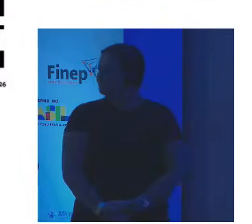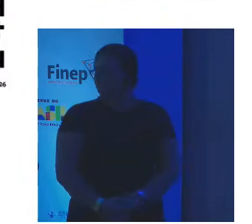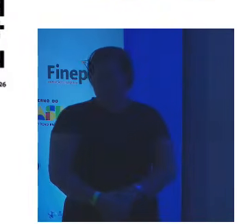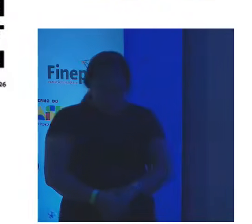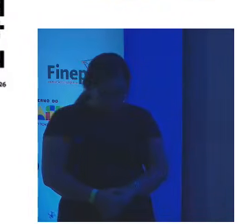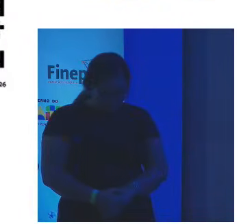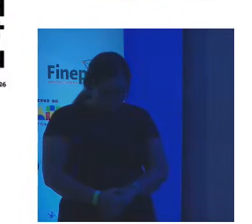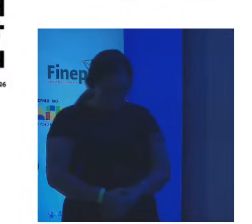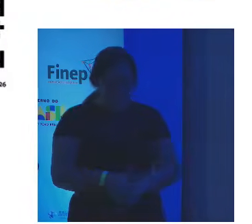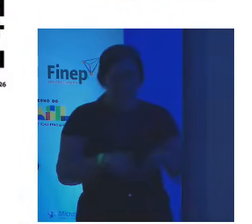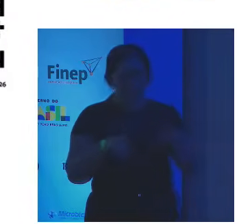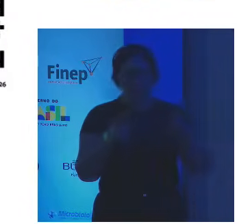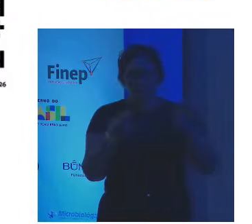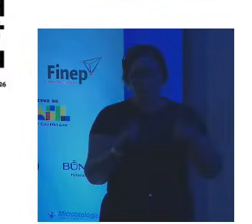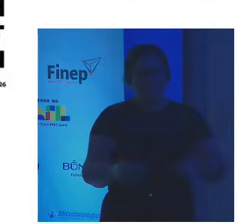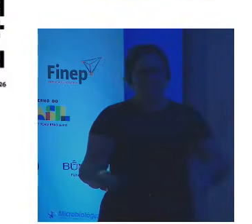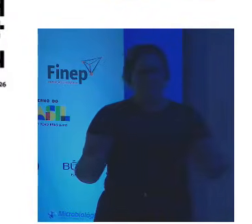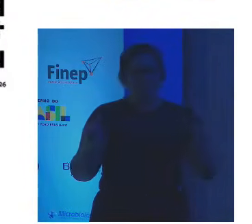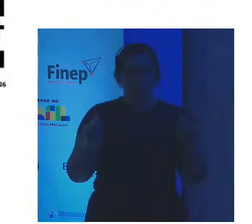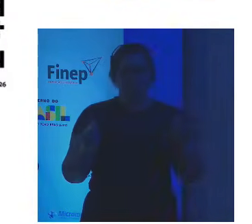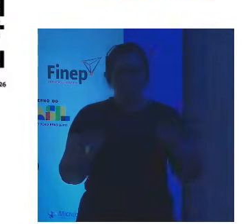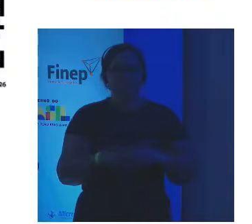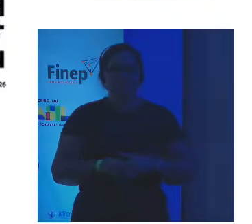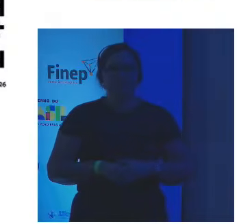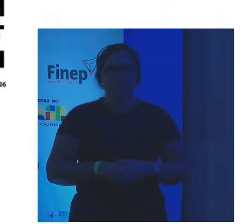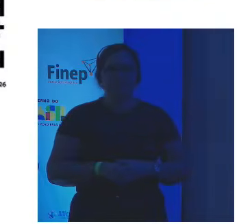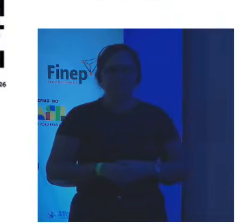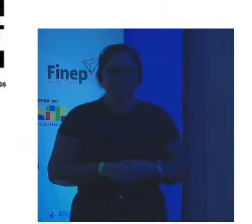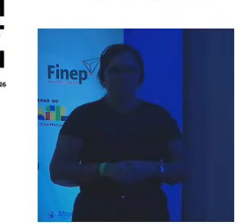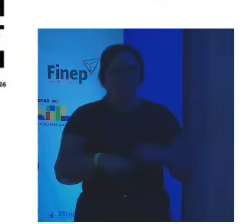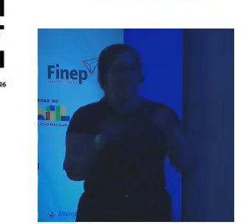to ask your National Weather Service